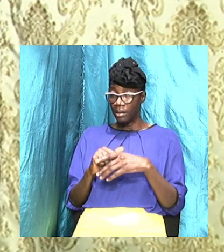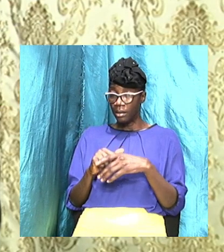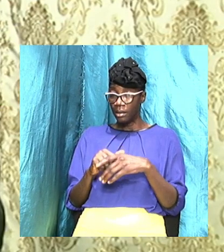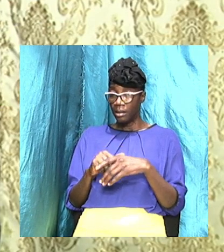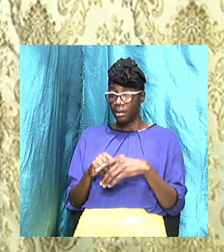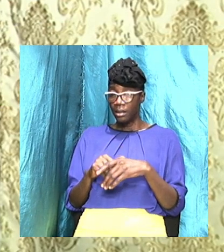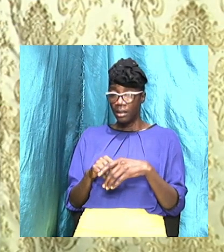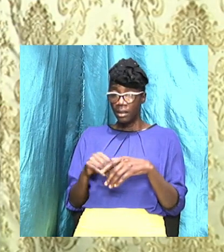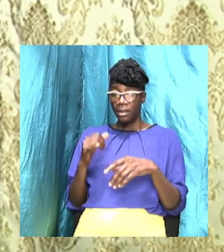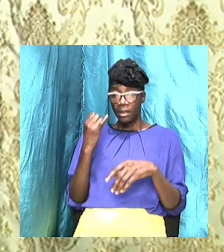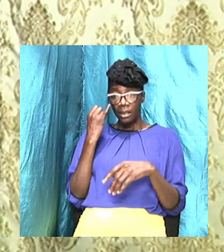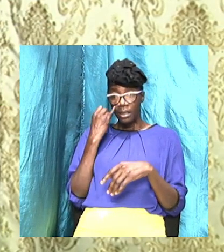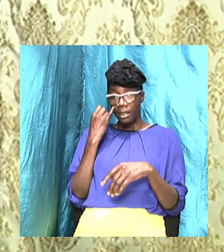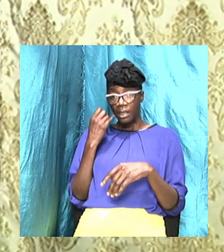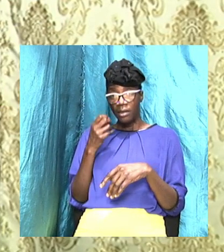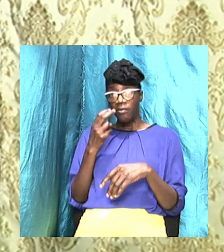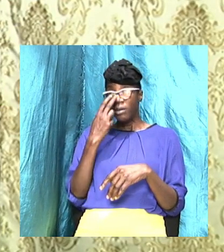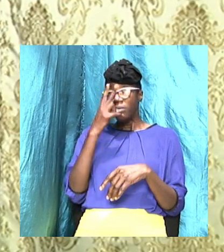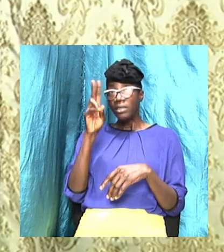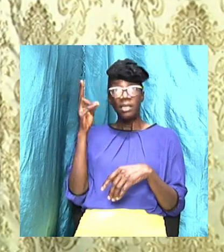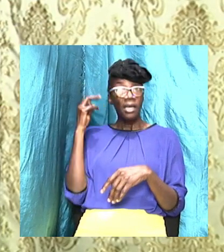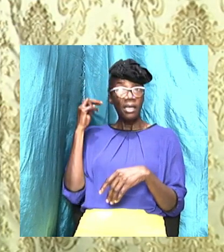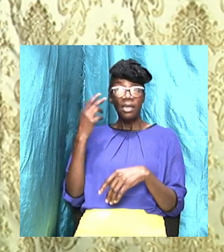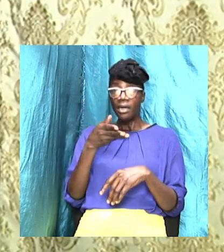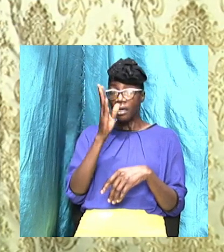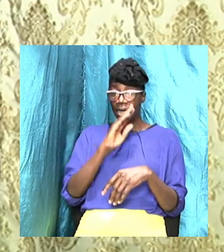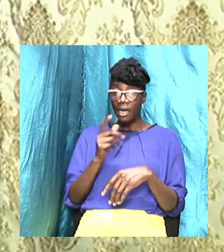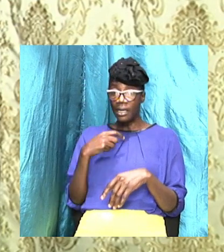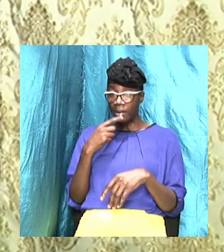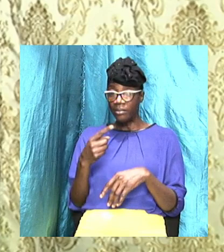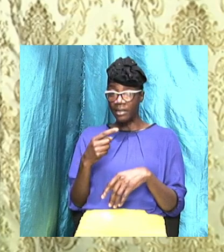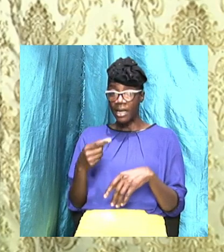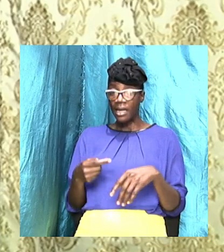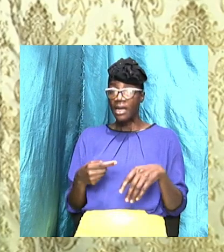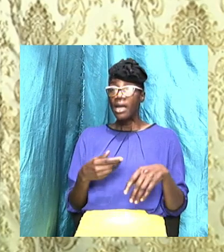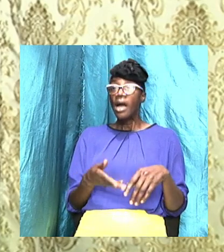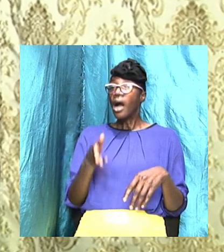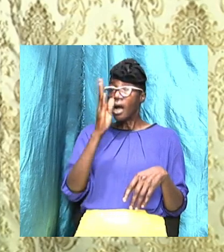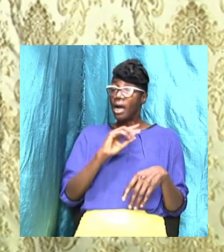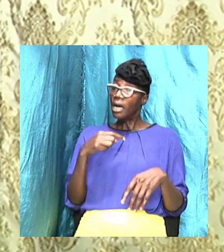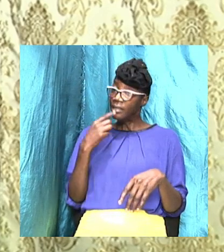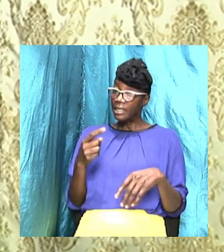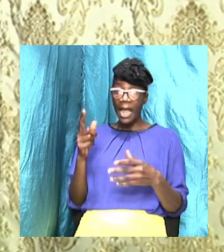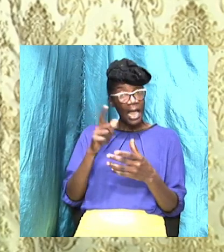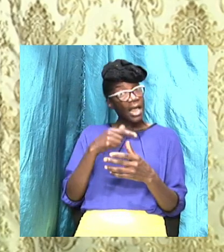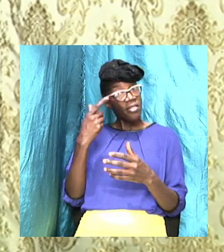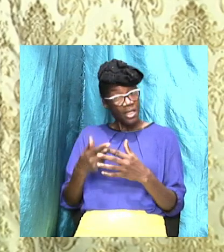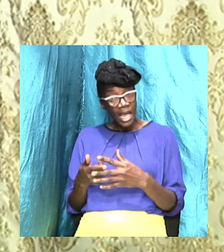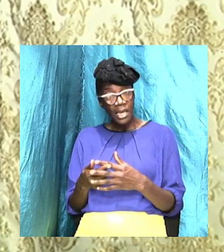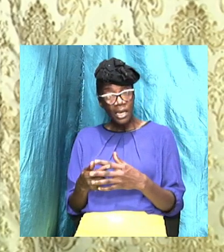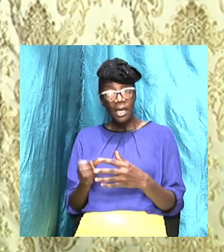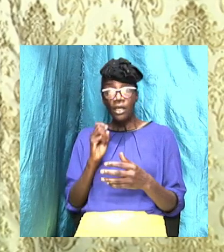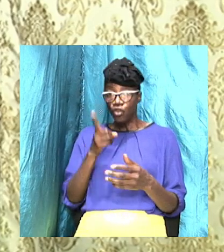If he's seeing God and if he's hearing from God, and he says, thus saith the Lord, then it should come to pass.